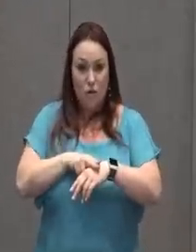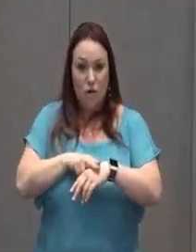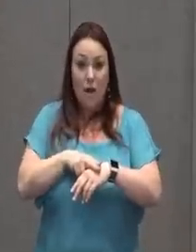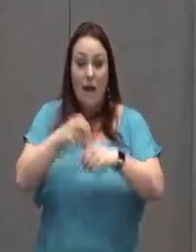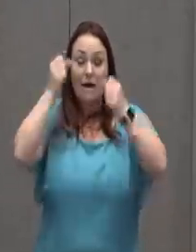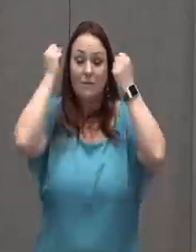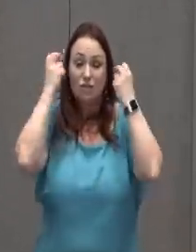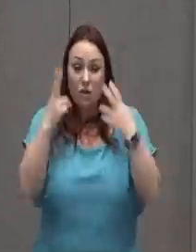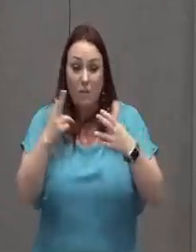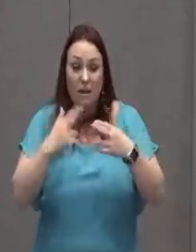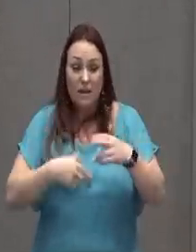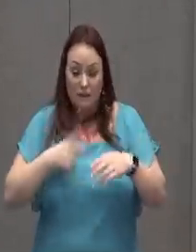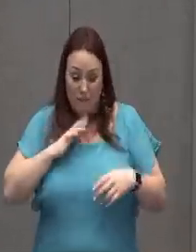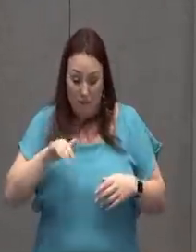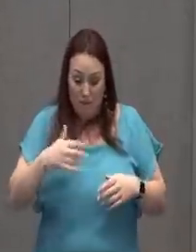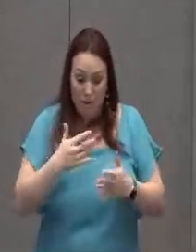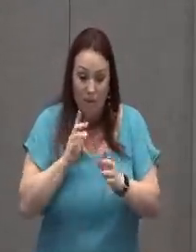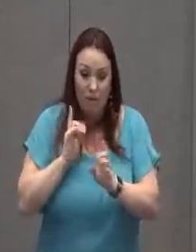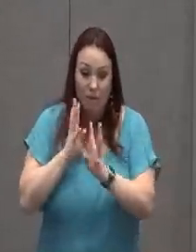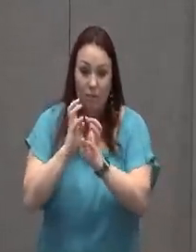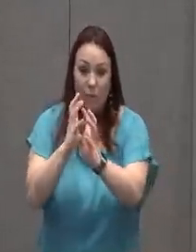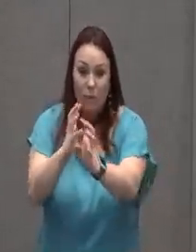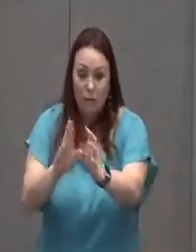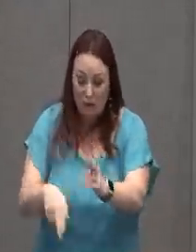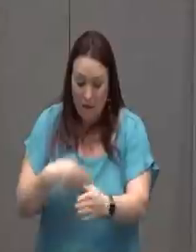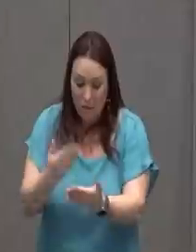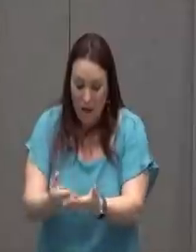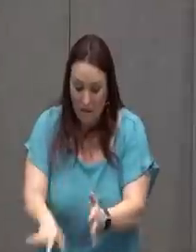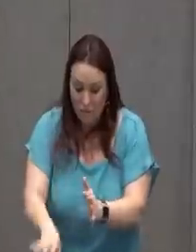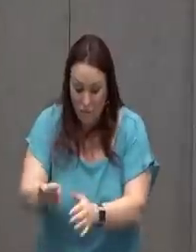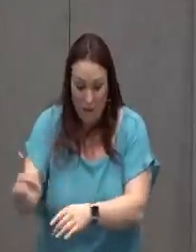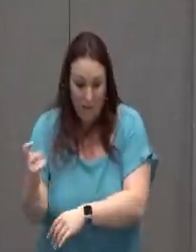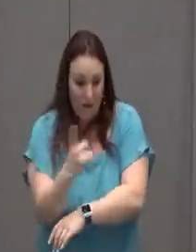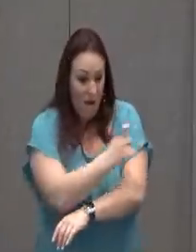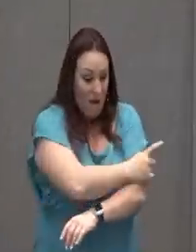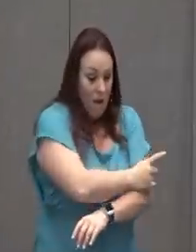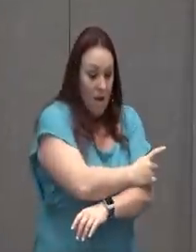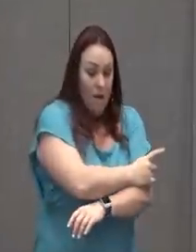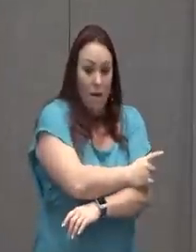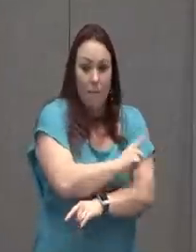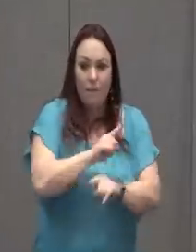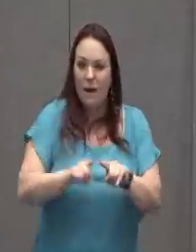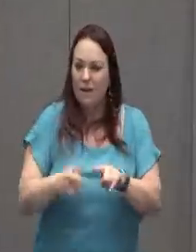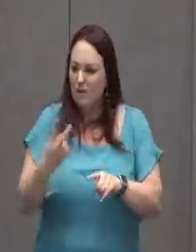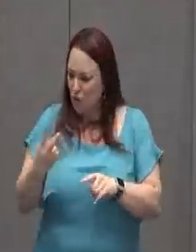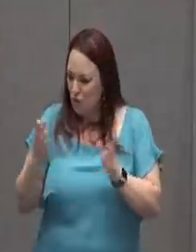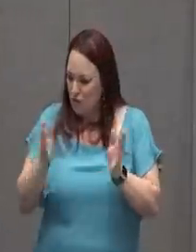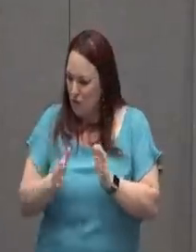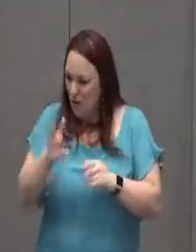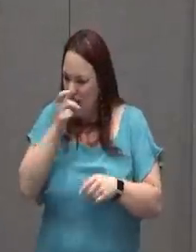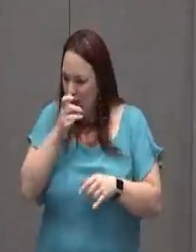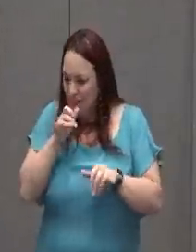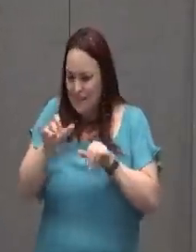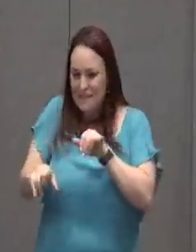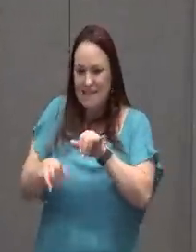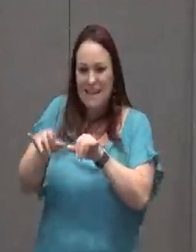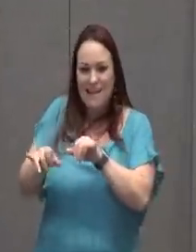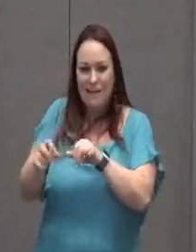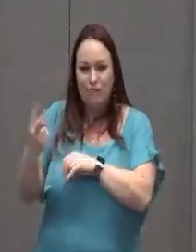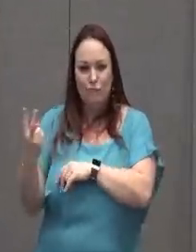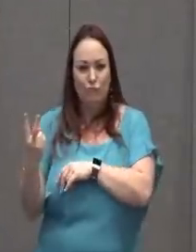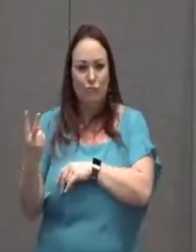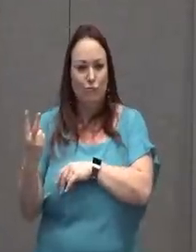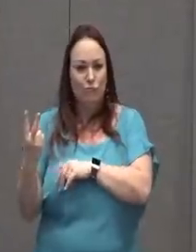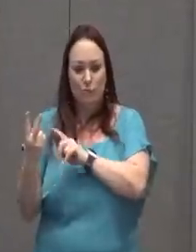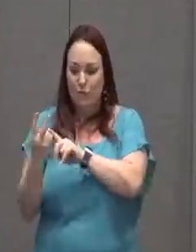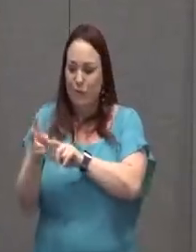none of them noticed that the two small ants had stayed behind. Oh, no. Why go back? One asked the other. This